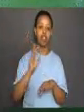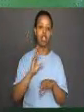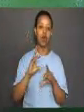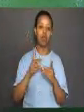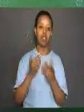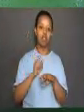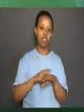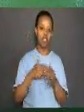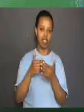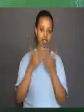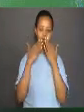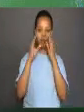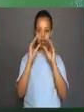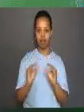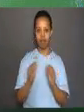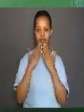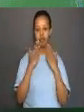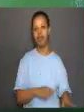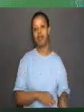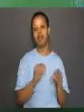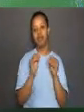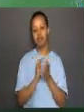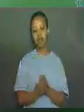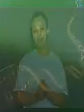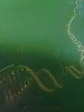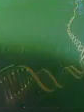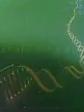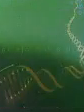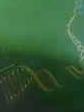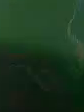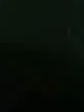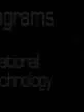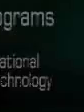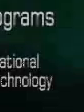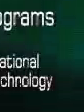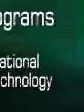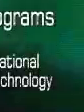Until next time, thank you, teacher. Thank you, students.